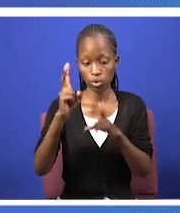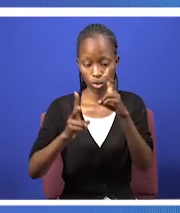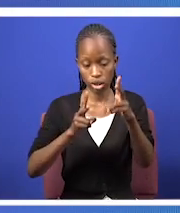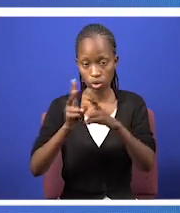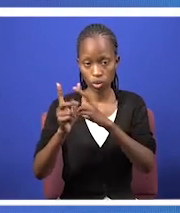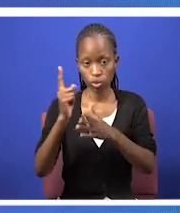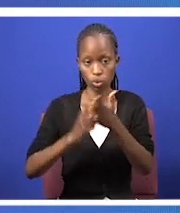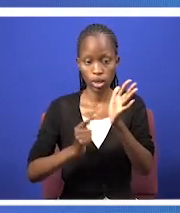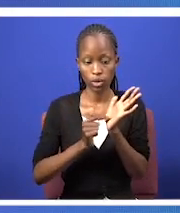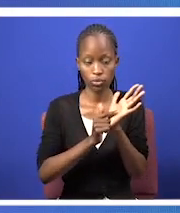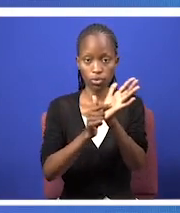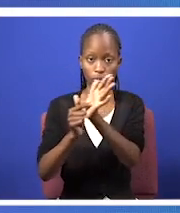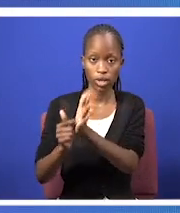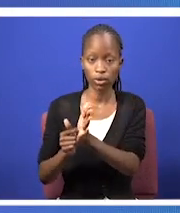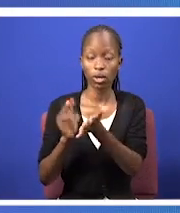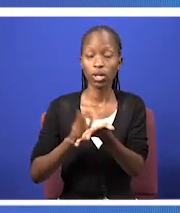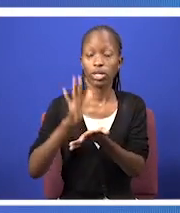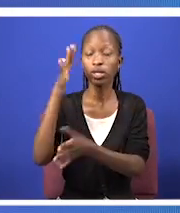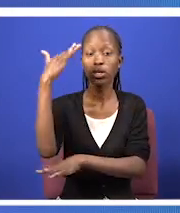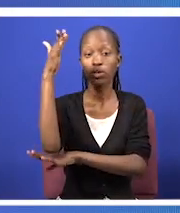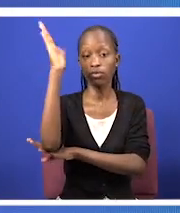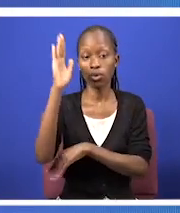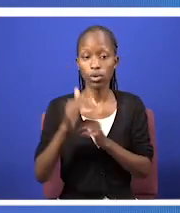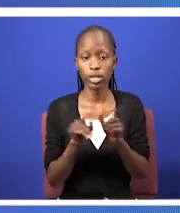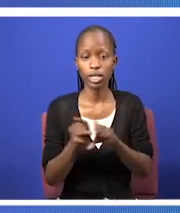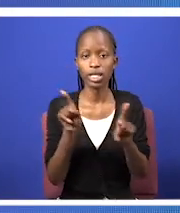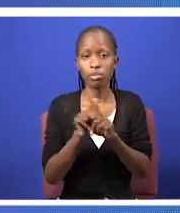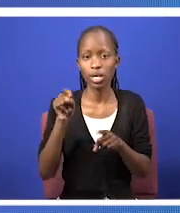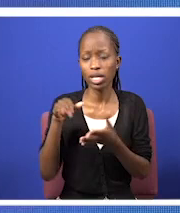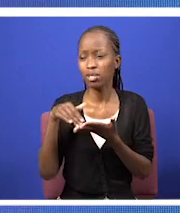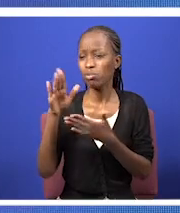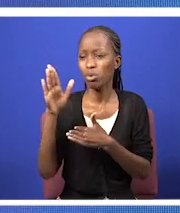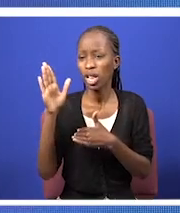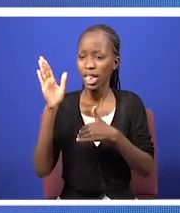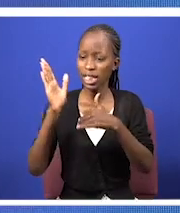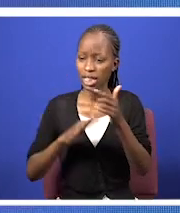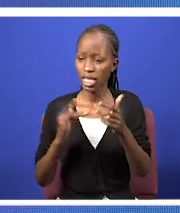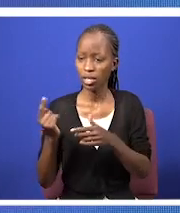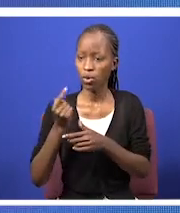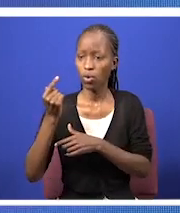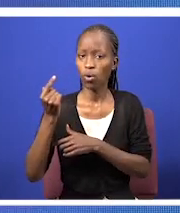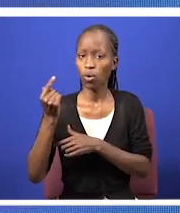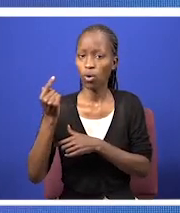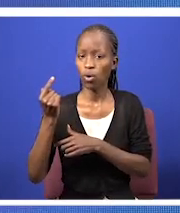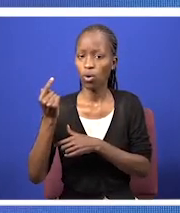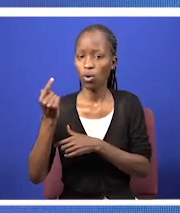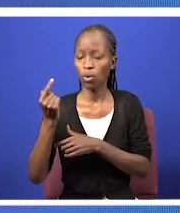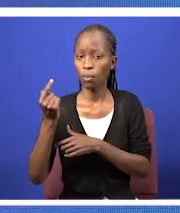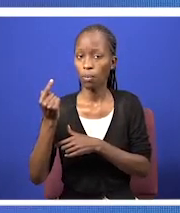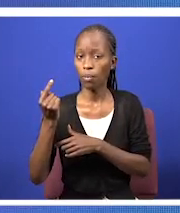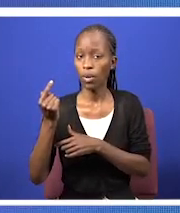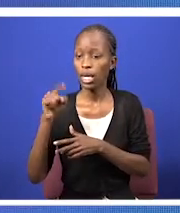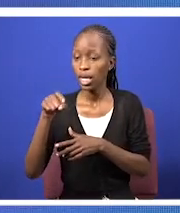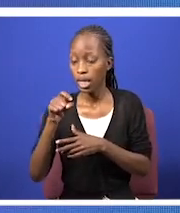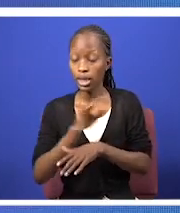Ministries in 2022 has been radiating the glory of God. It requires more, really, than just our availability to God.